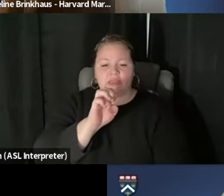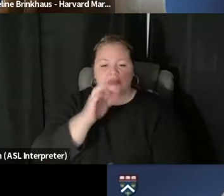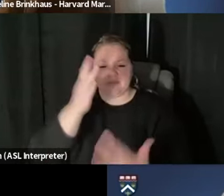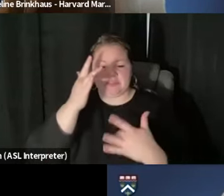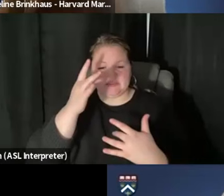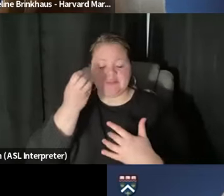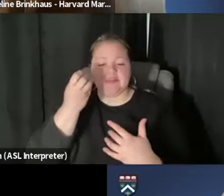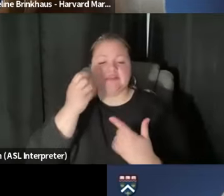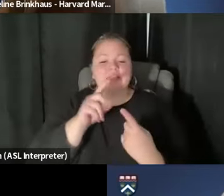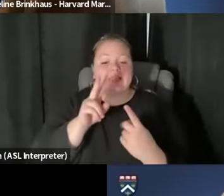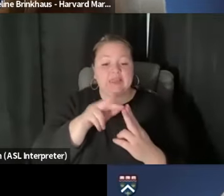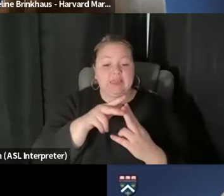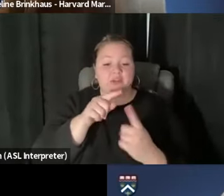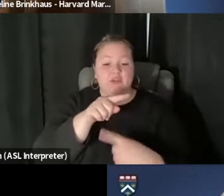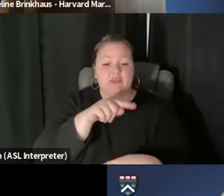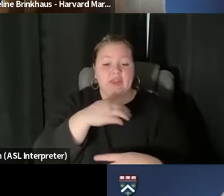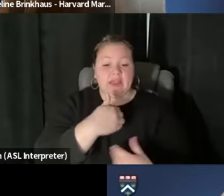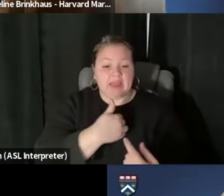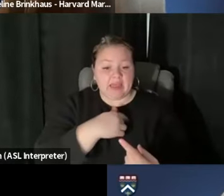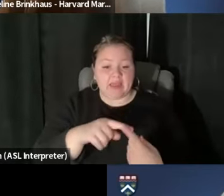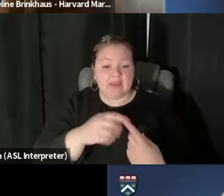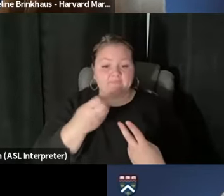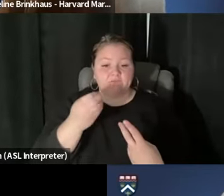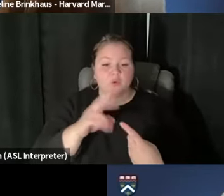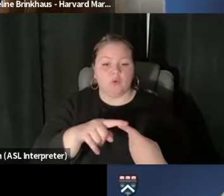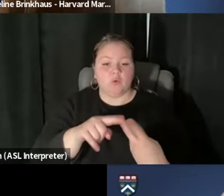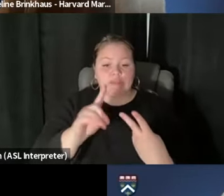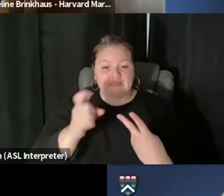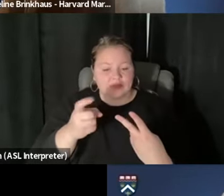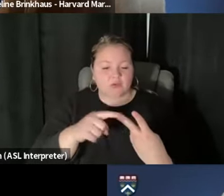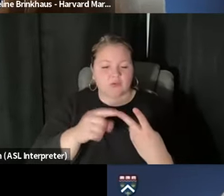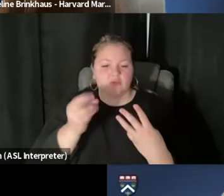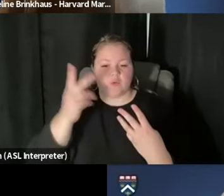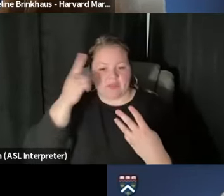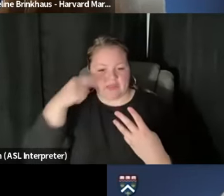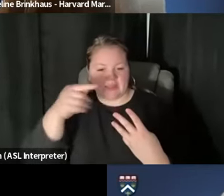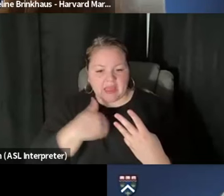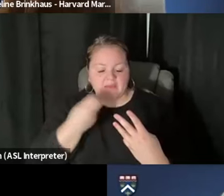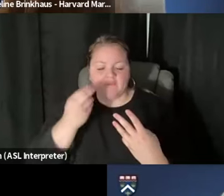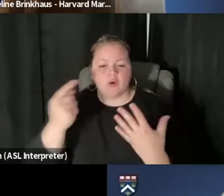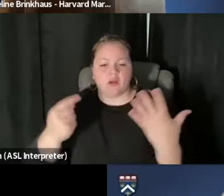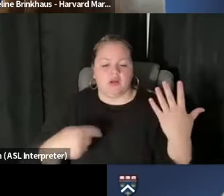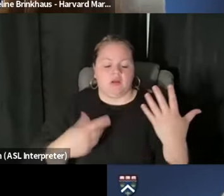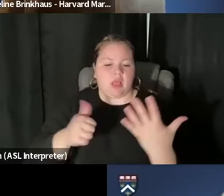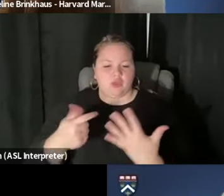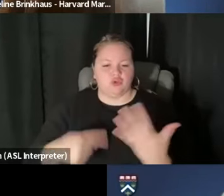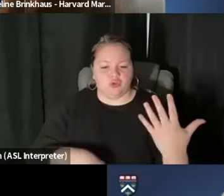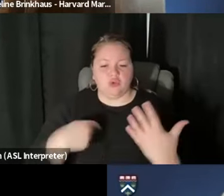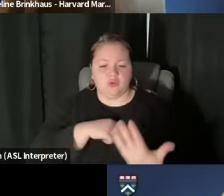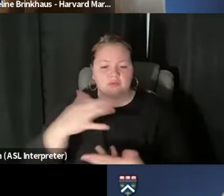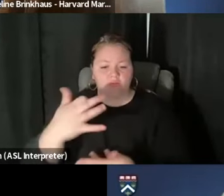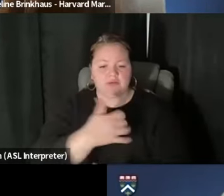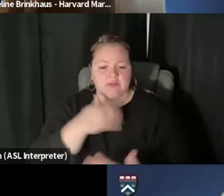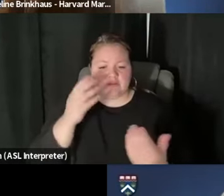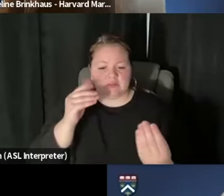or it is just nothing related to Lyme disease. So we are gathering data from like social media, Reddit and Twitter, and we are using